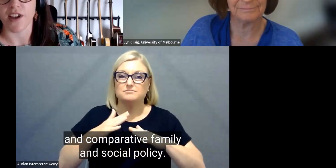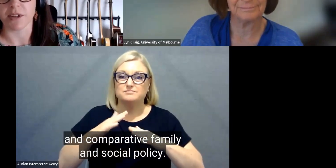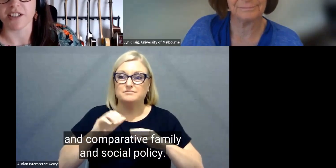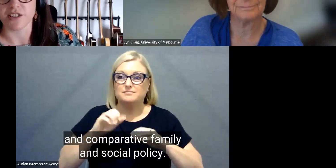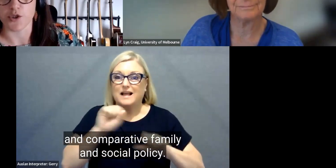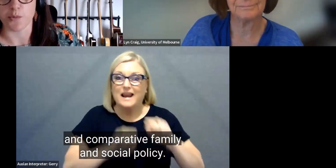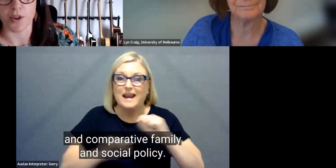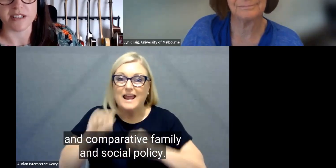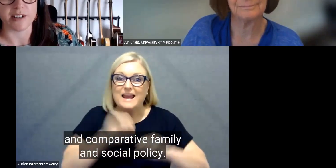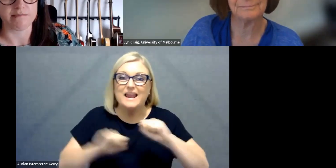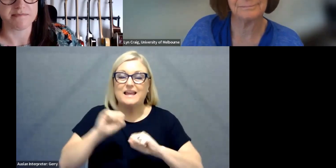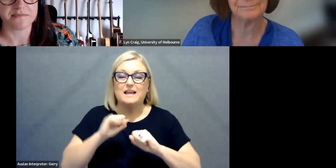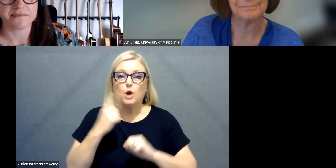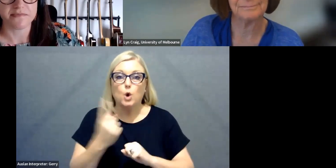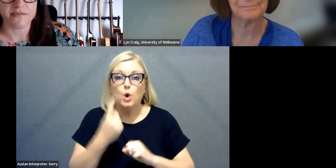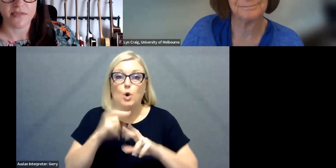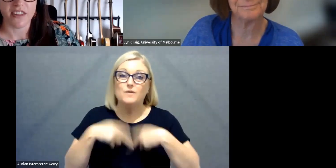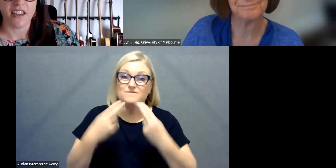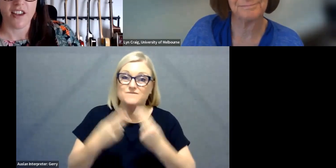comparative family and social policy.